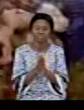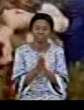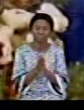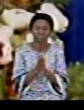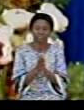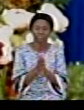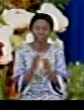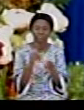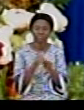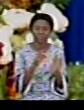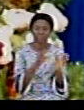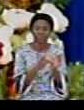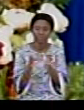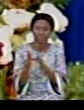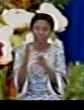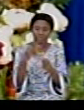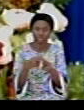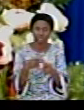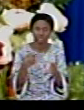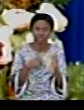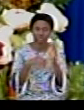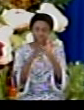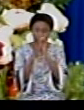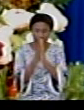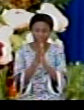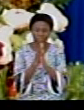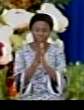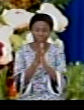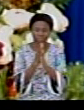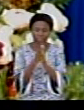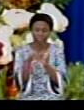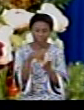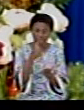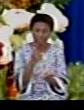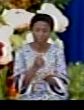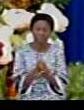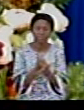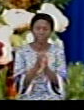In Jesus' name, we